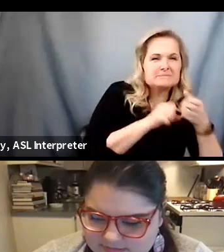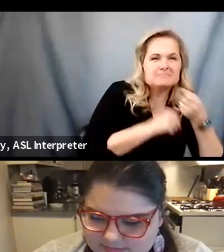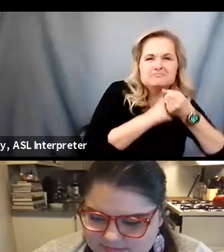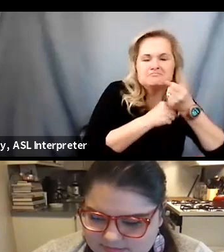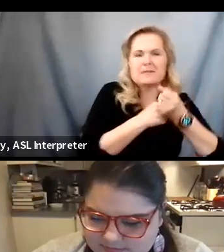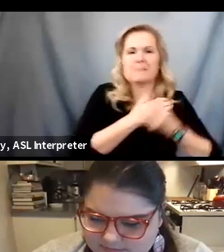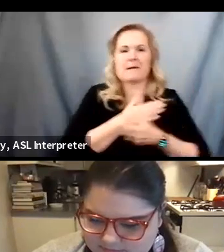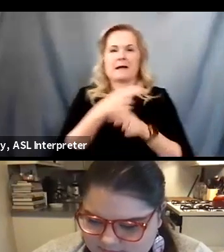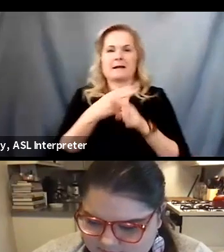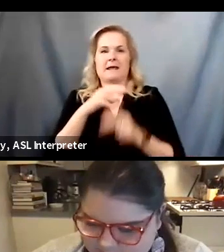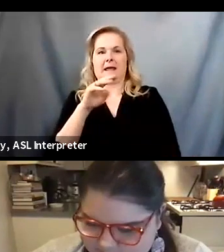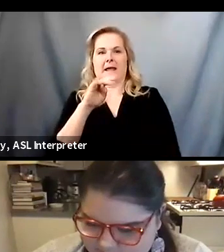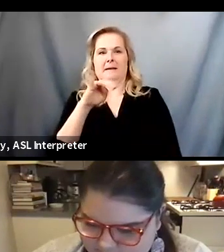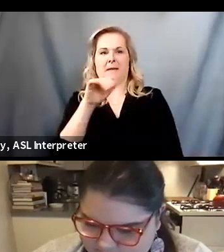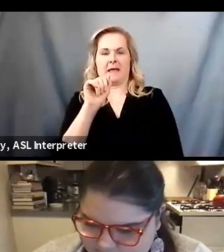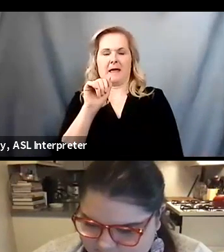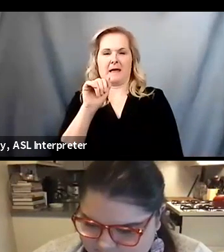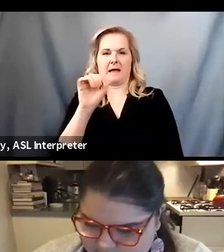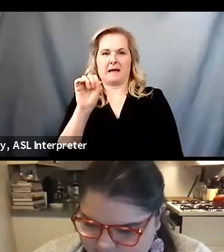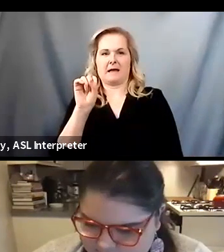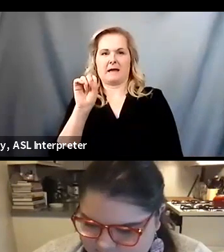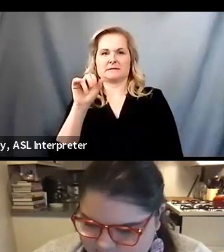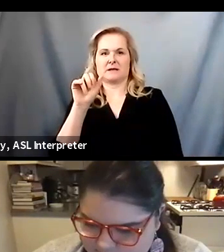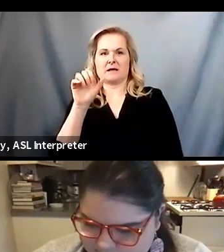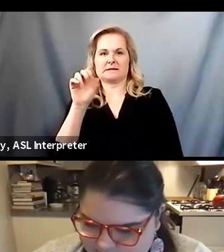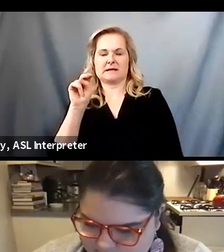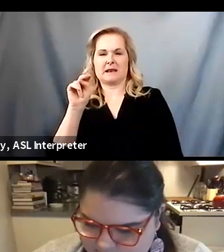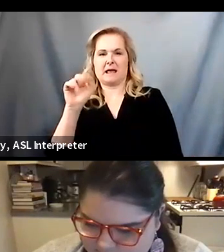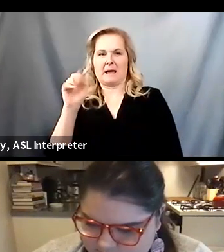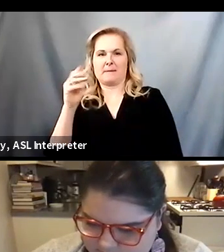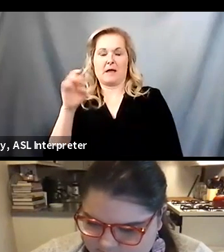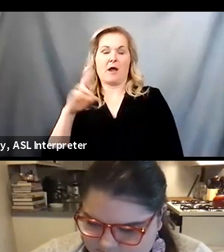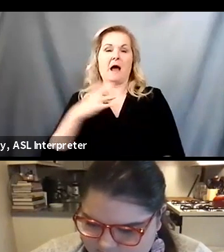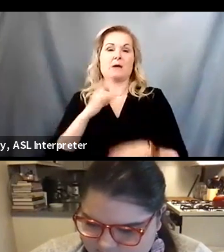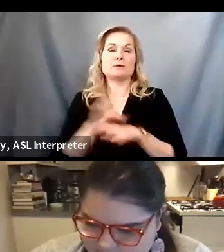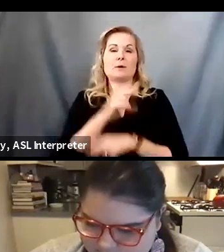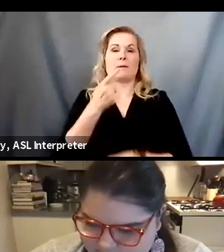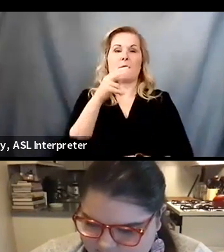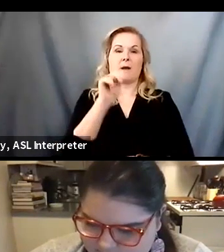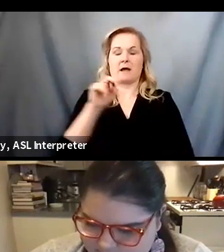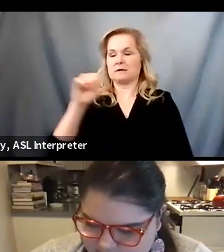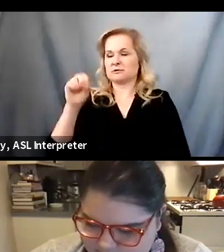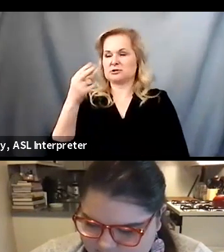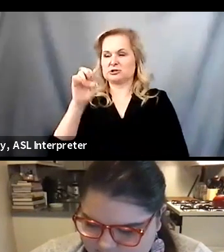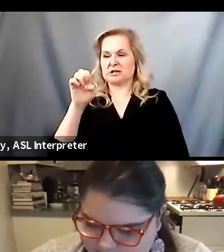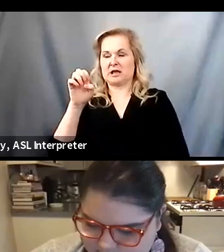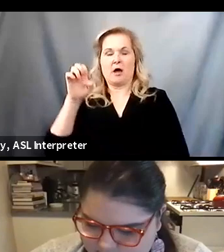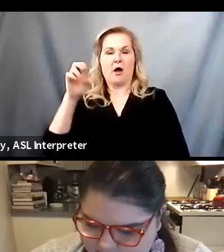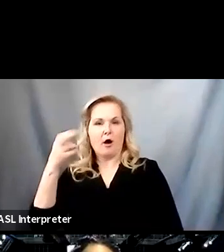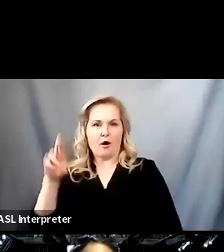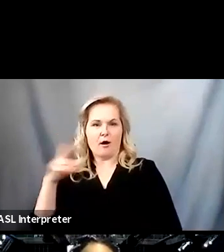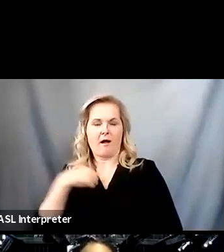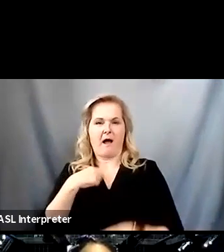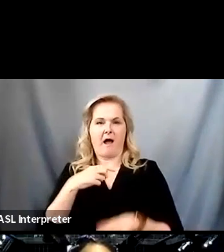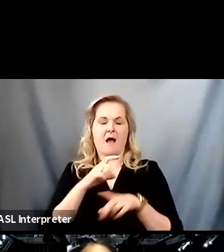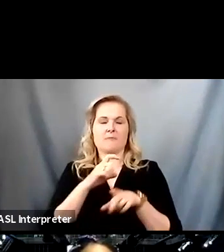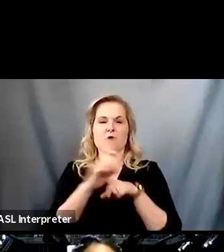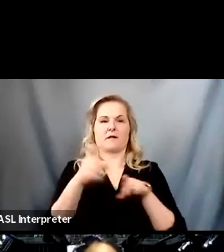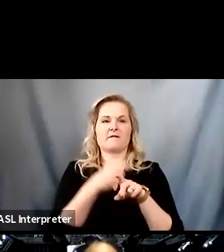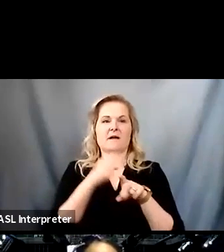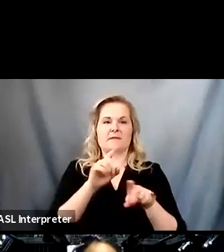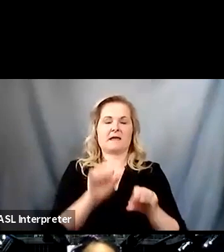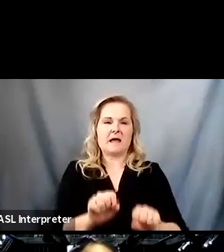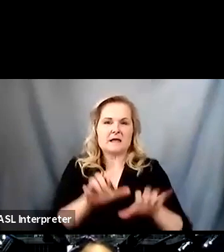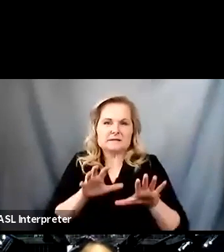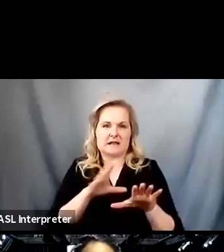name is Mia Susan Amir. I use she and her pronouns. I am calling in from the unceded